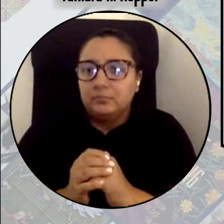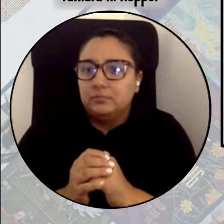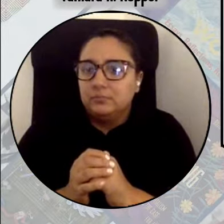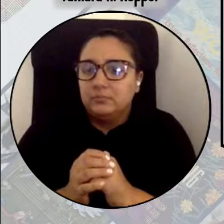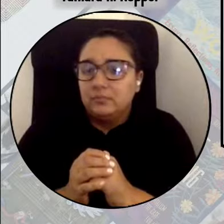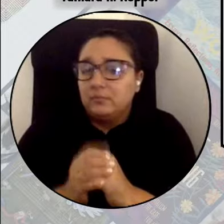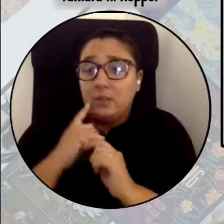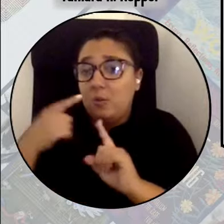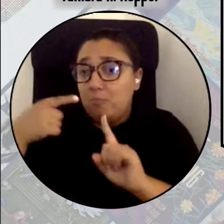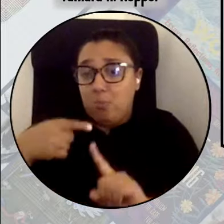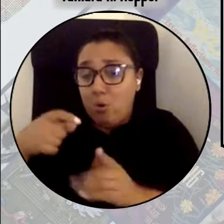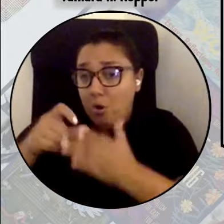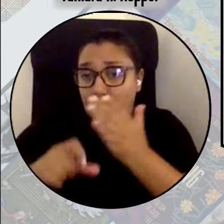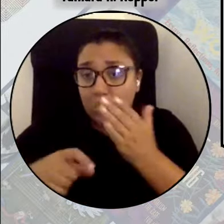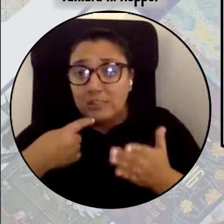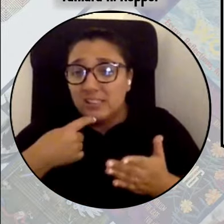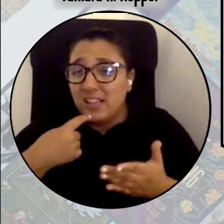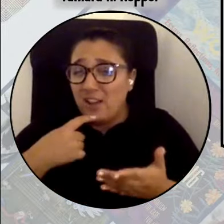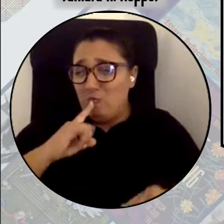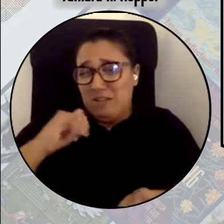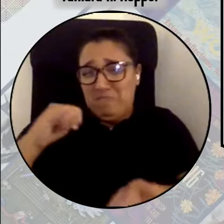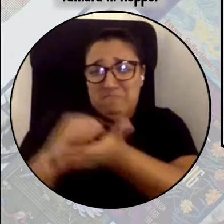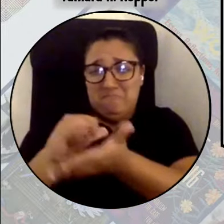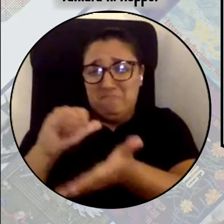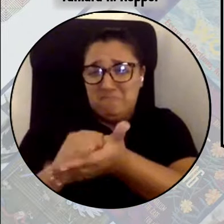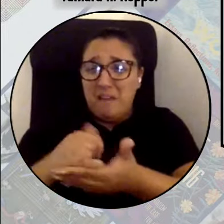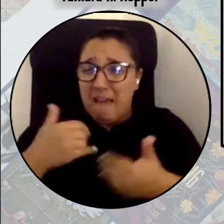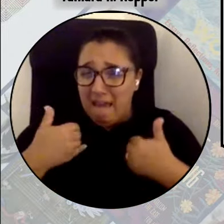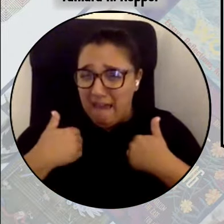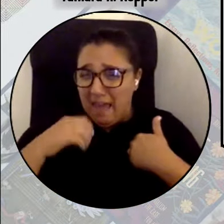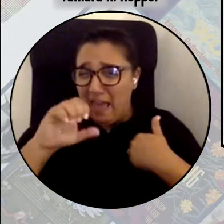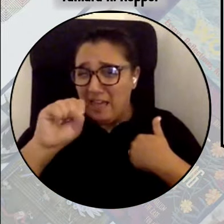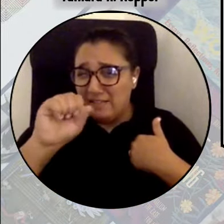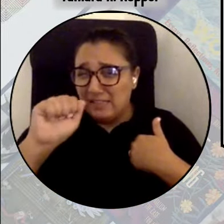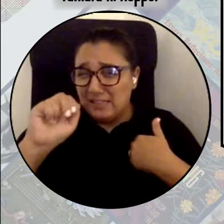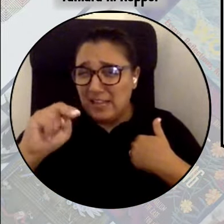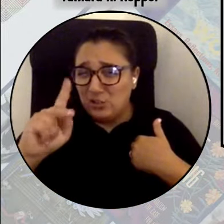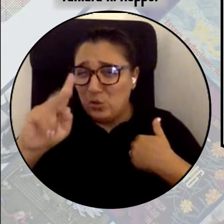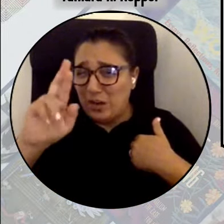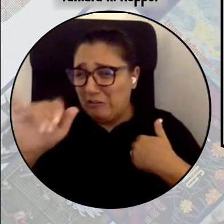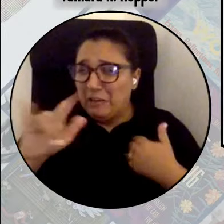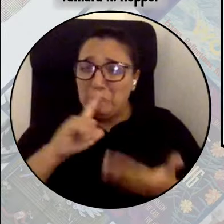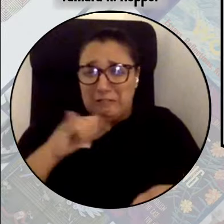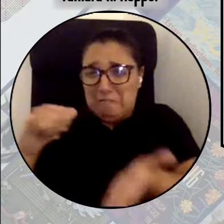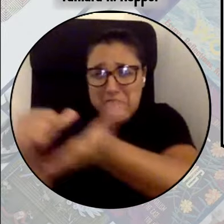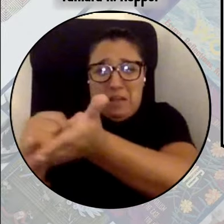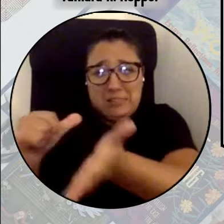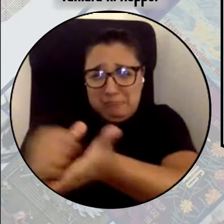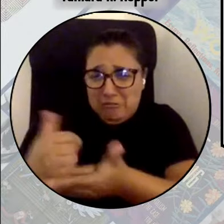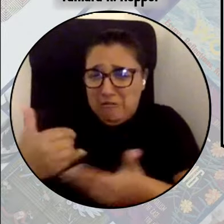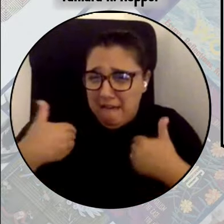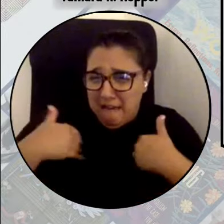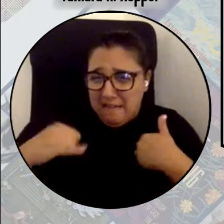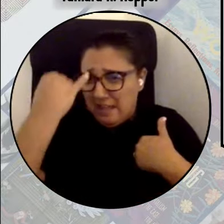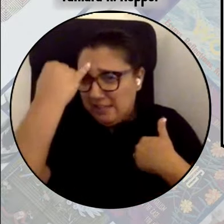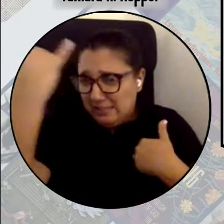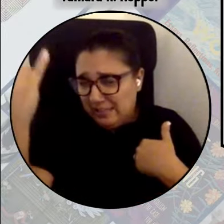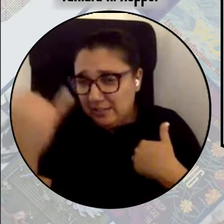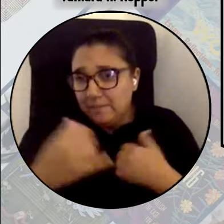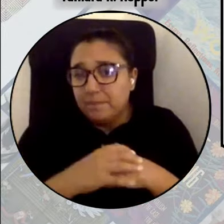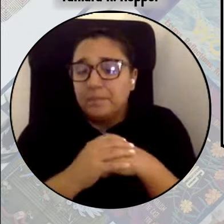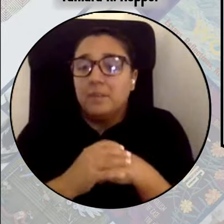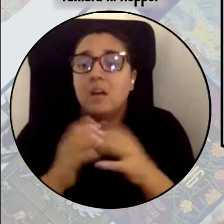some ways, even, you know, when we might want it. So again, you know, a lot of